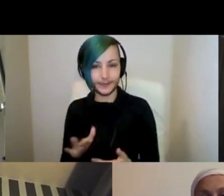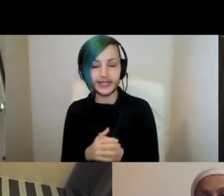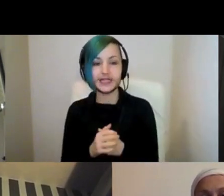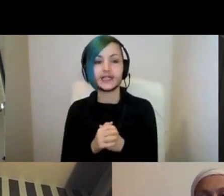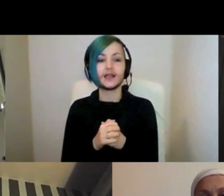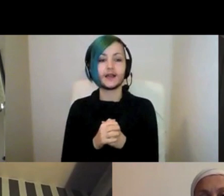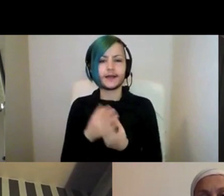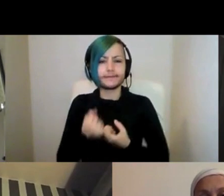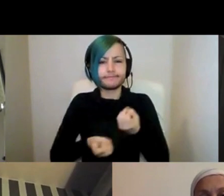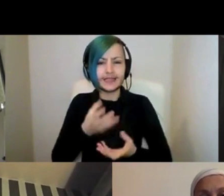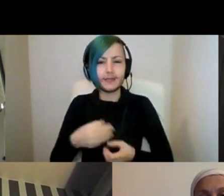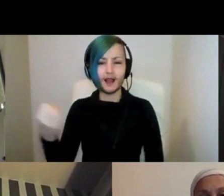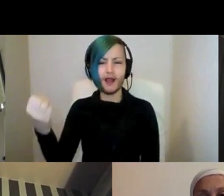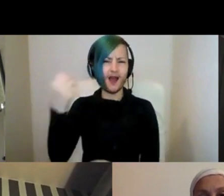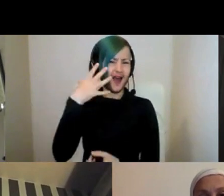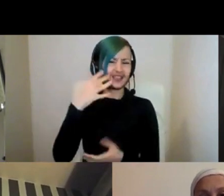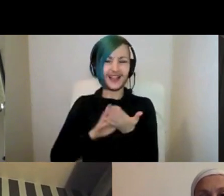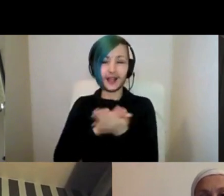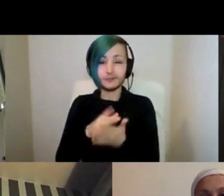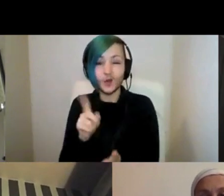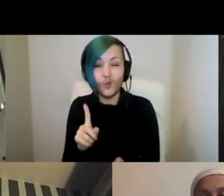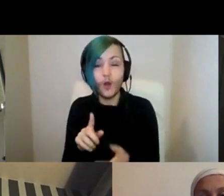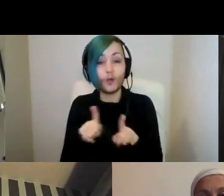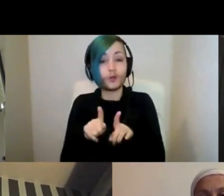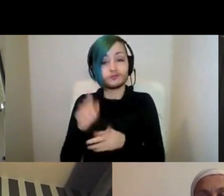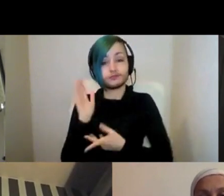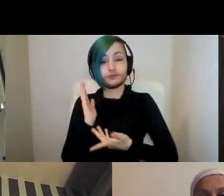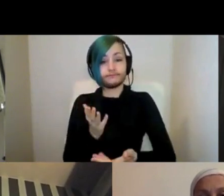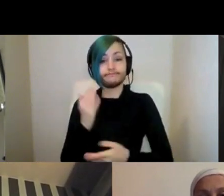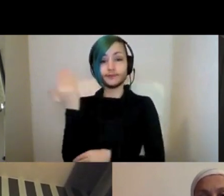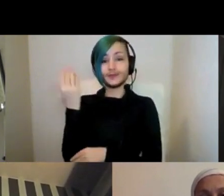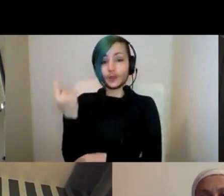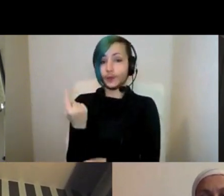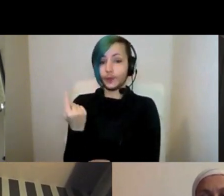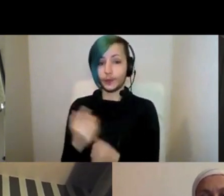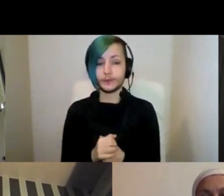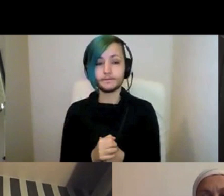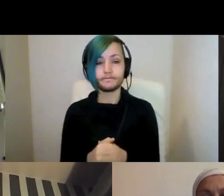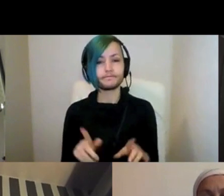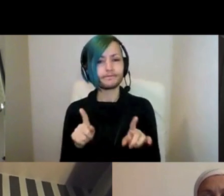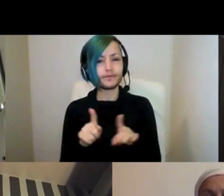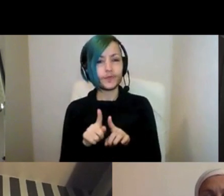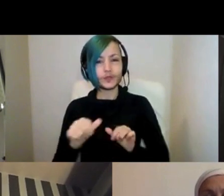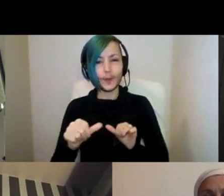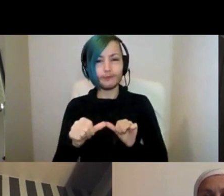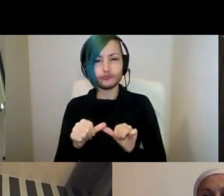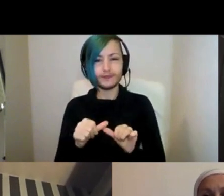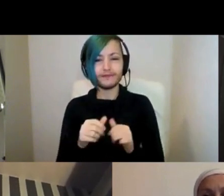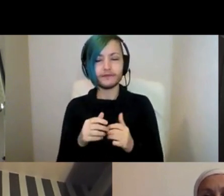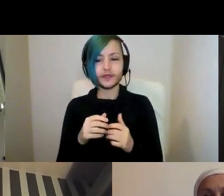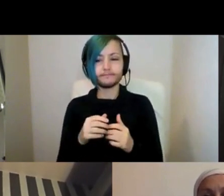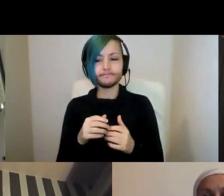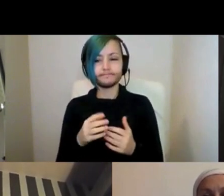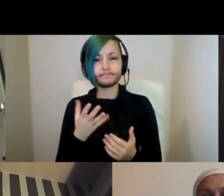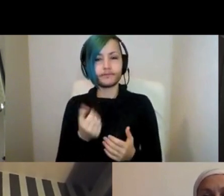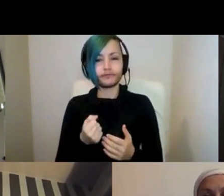what Harsh Light is and introduce the speakers. And I also lead a really brief body centering exercise just for a